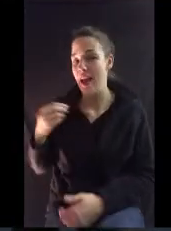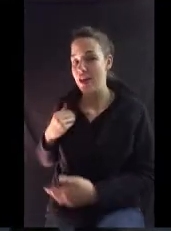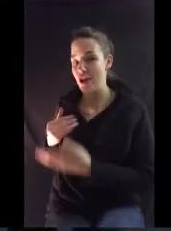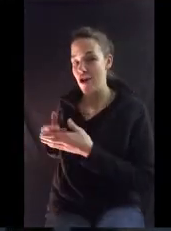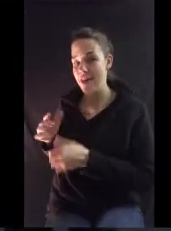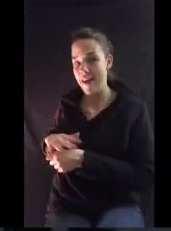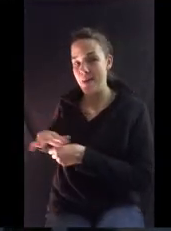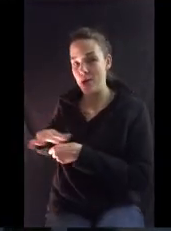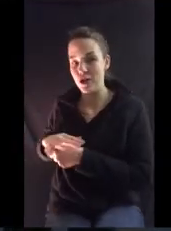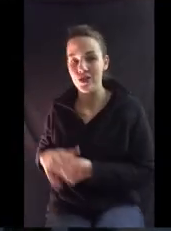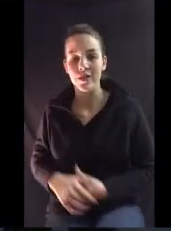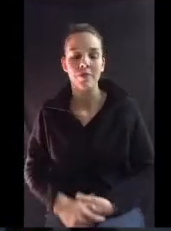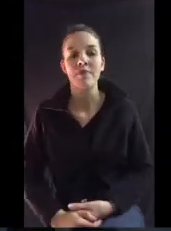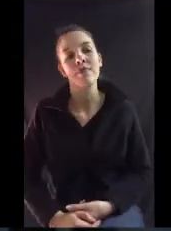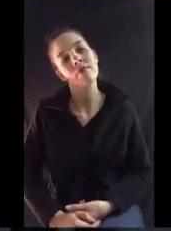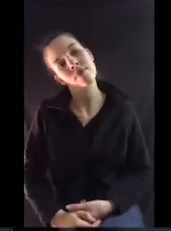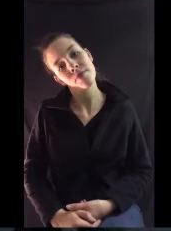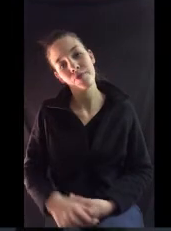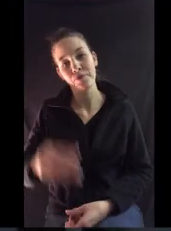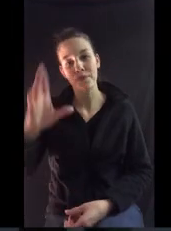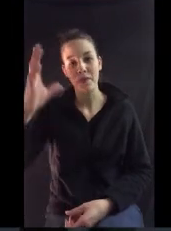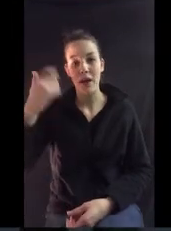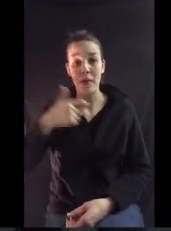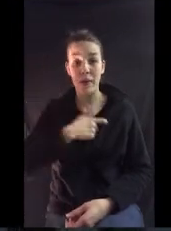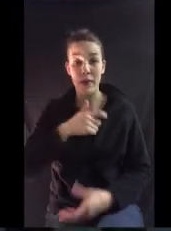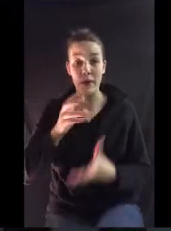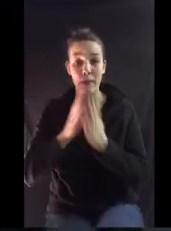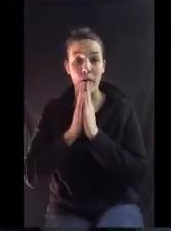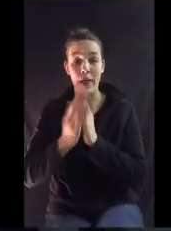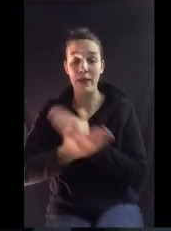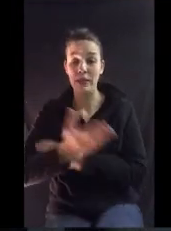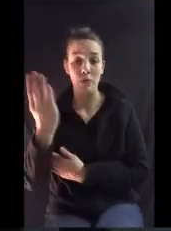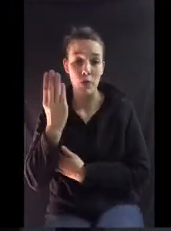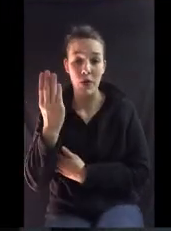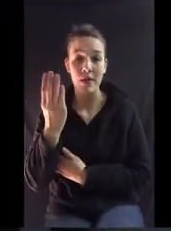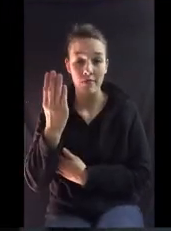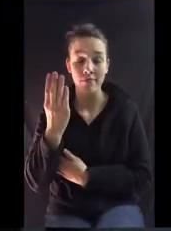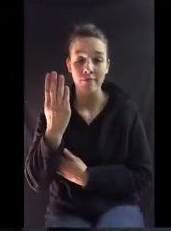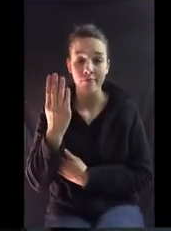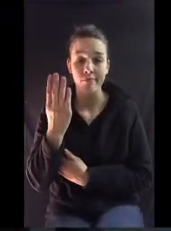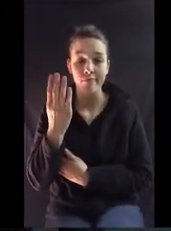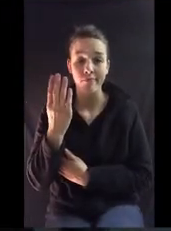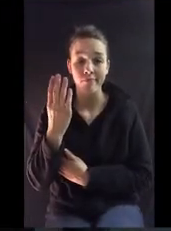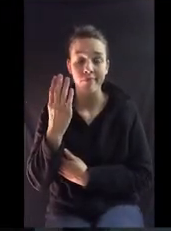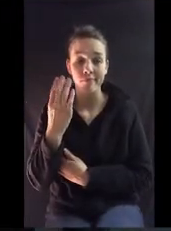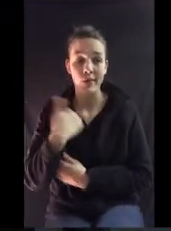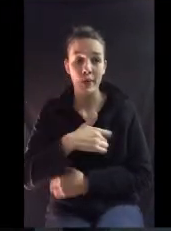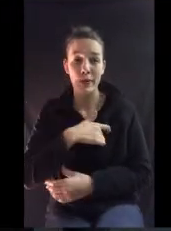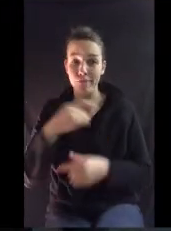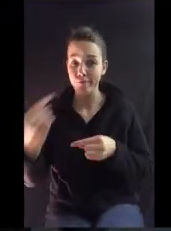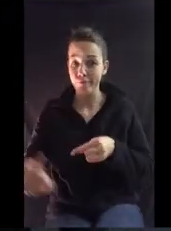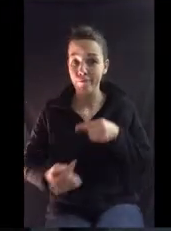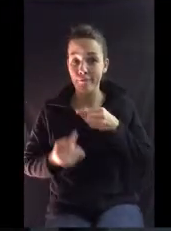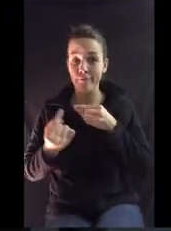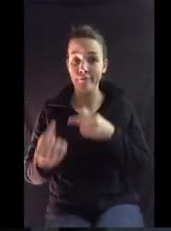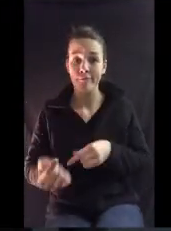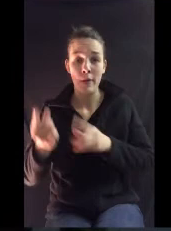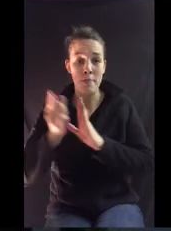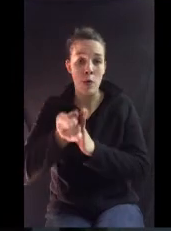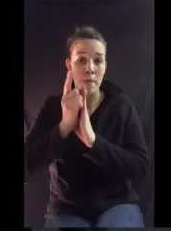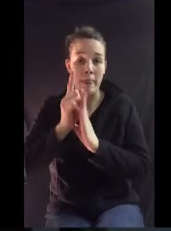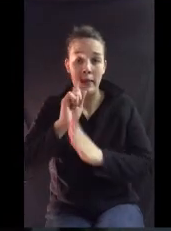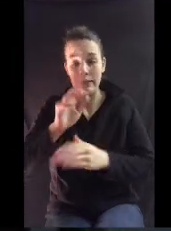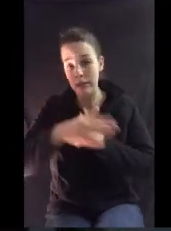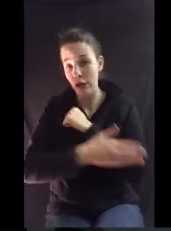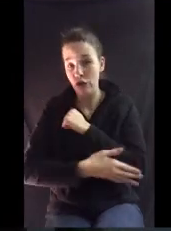you and our neighbors. Lord God, we pray this morning. We're in